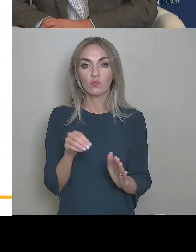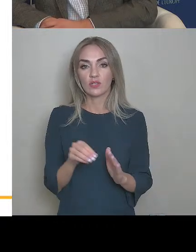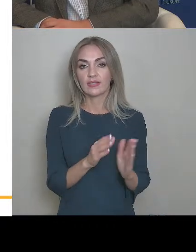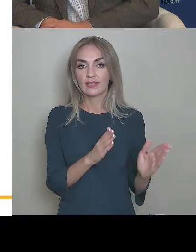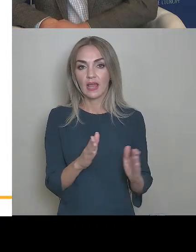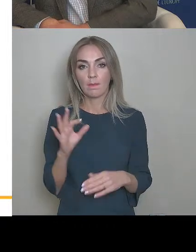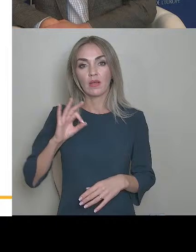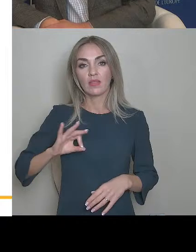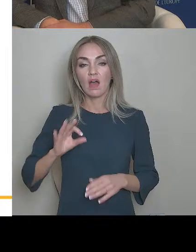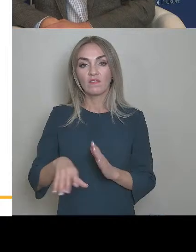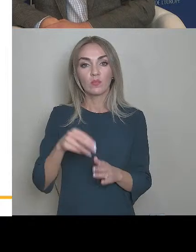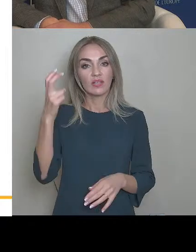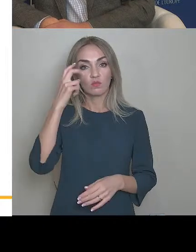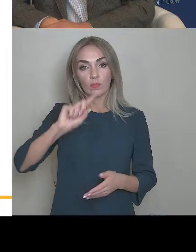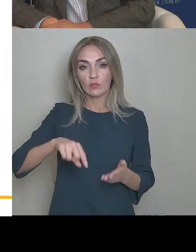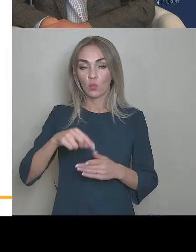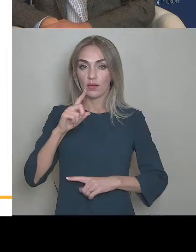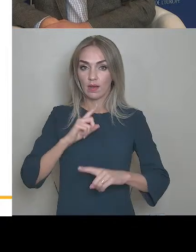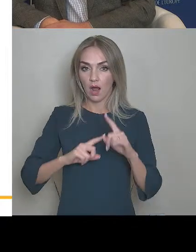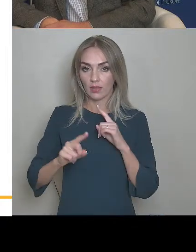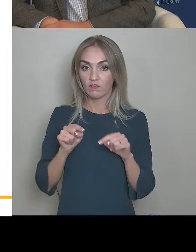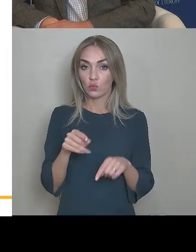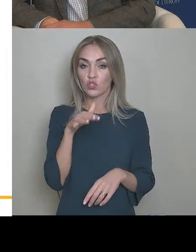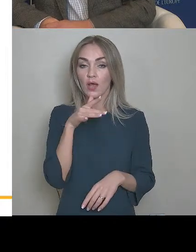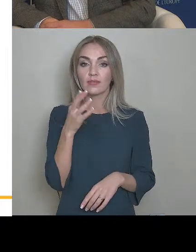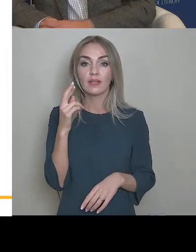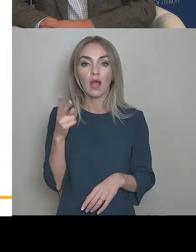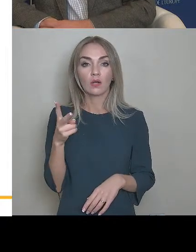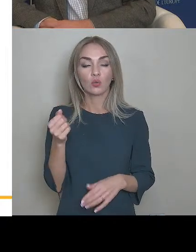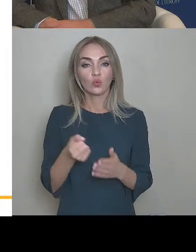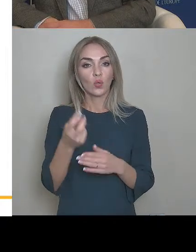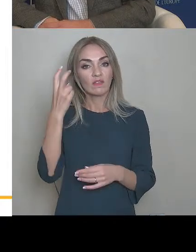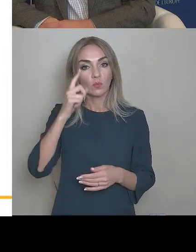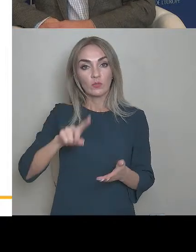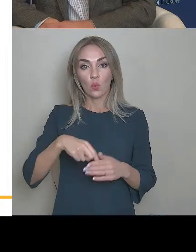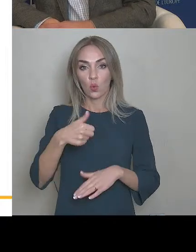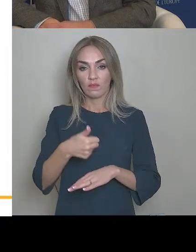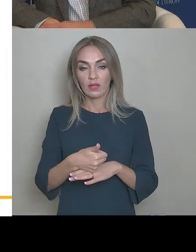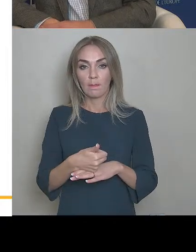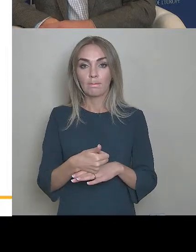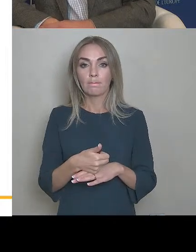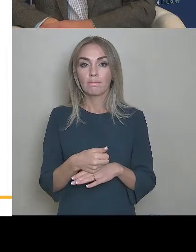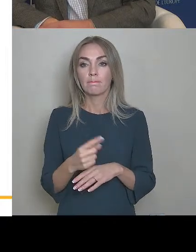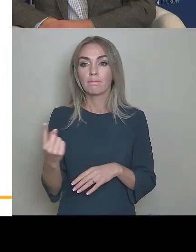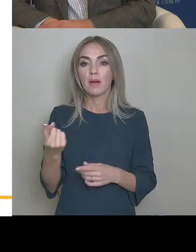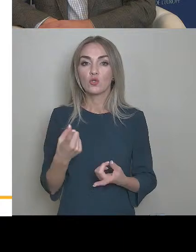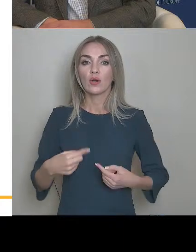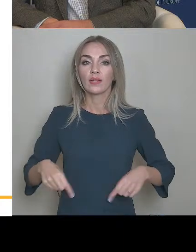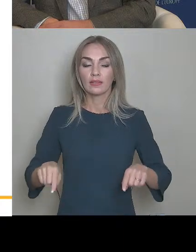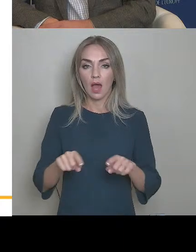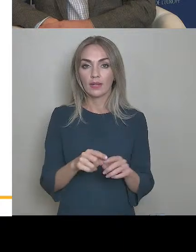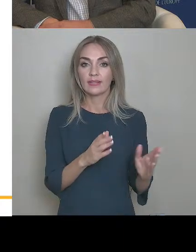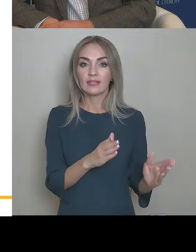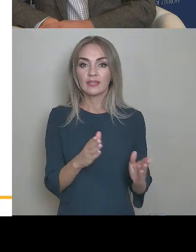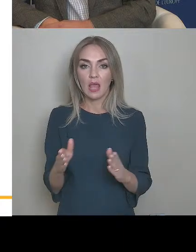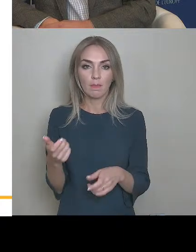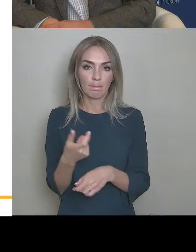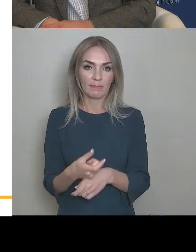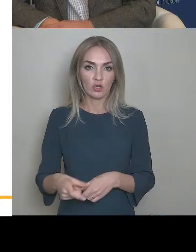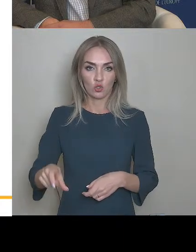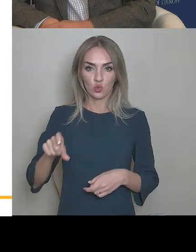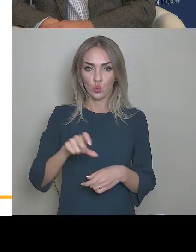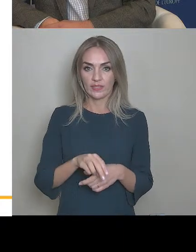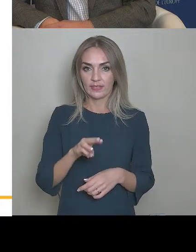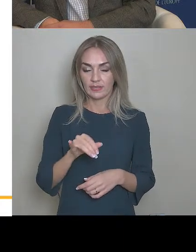Proportional system is going to be used for the election of the council in Kiev, but majoritarian system with